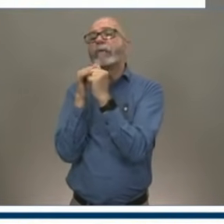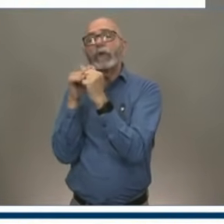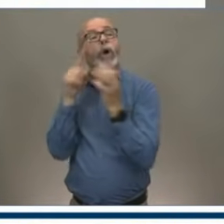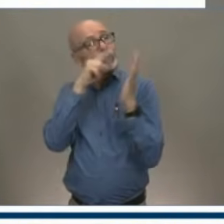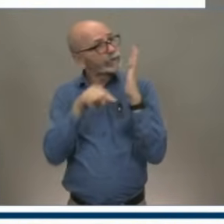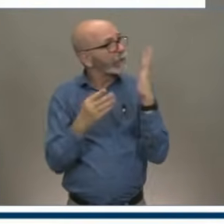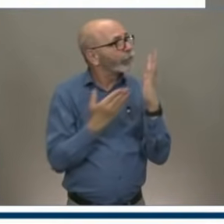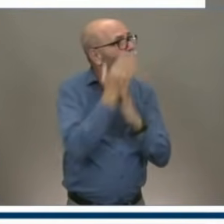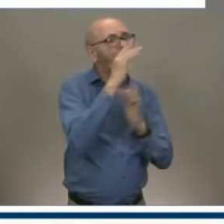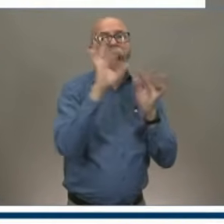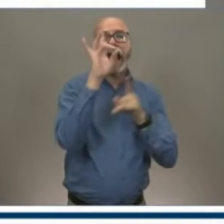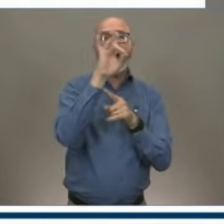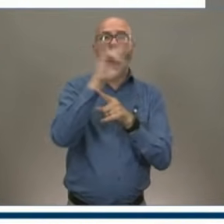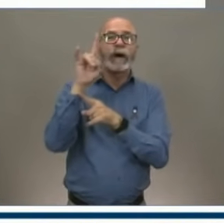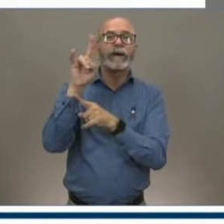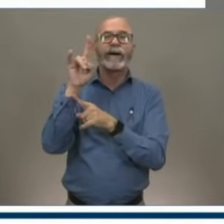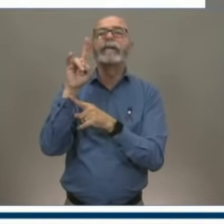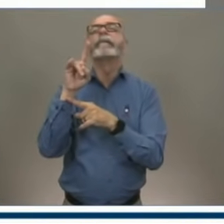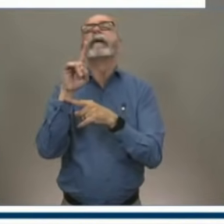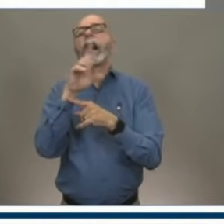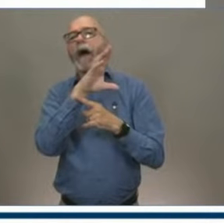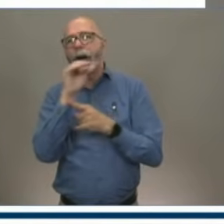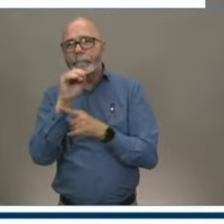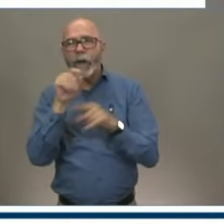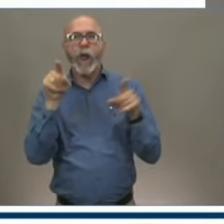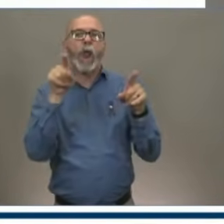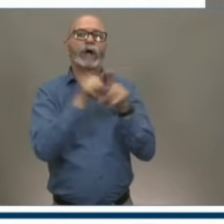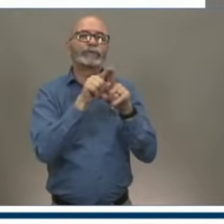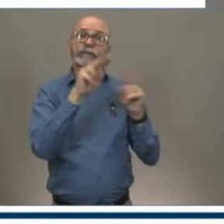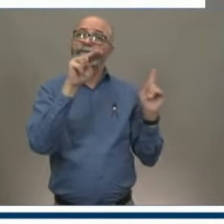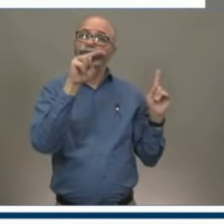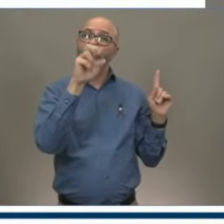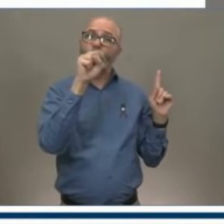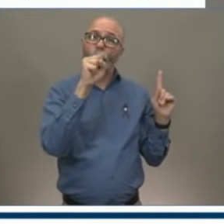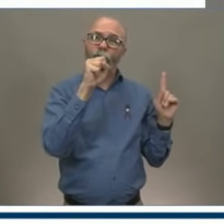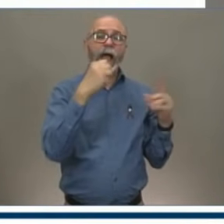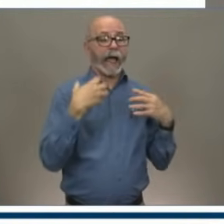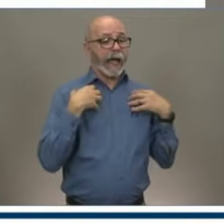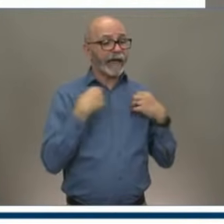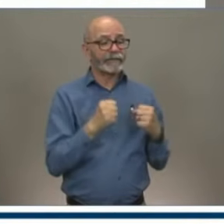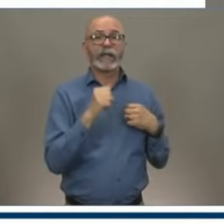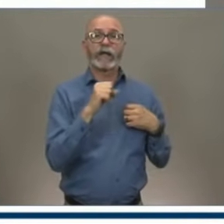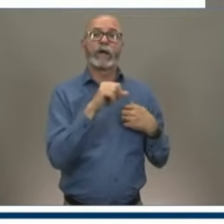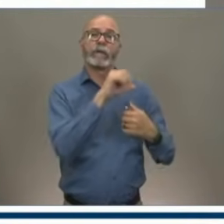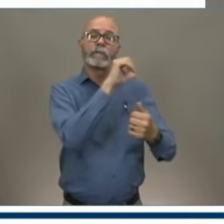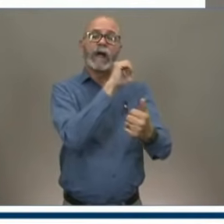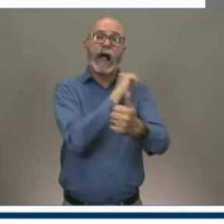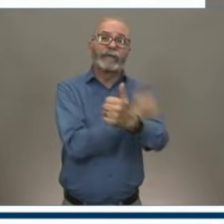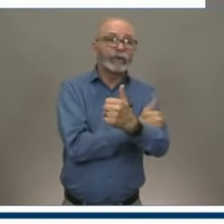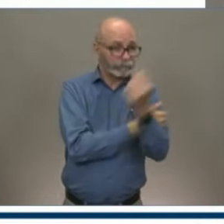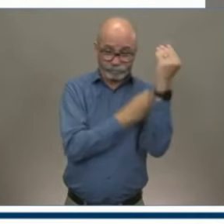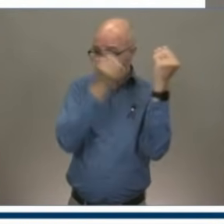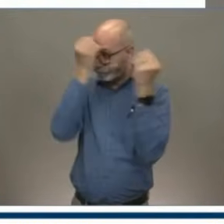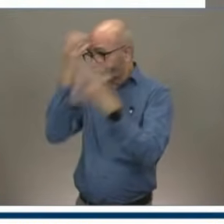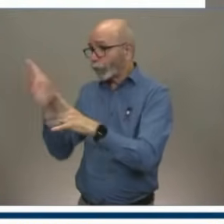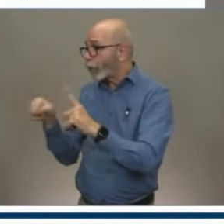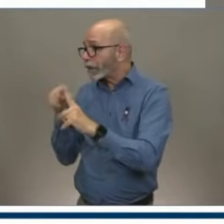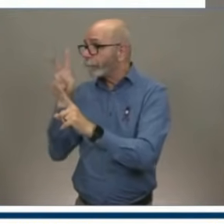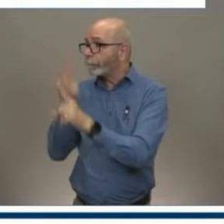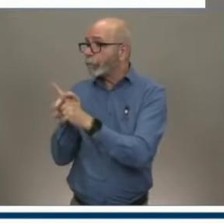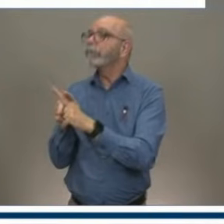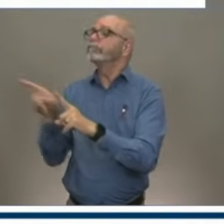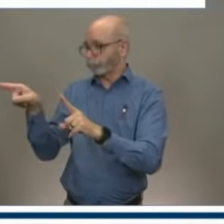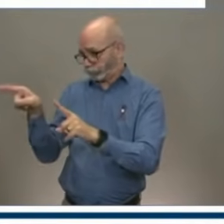website, and the Nova Scotia Health Authority will then call to book an appointment. The testing will be done at primary assessment